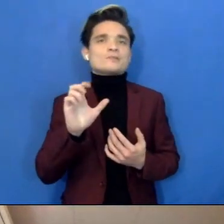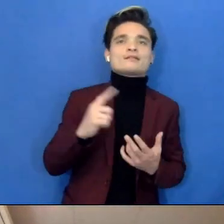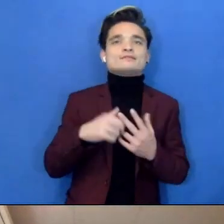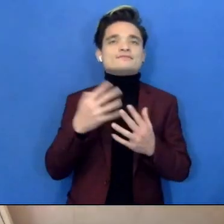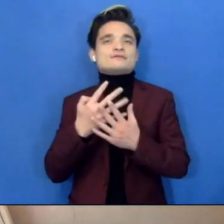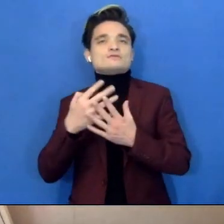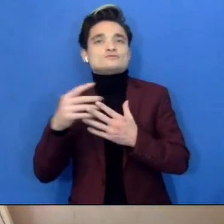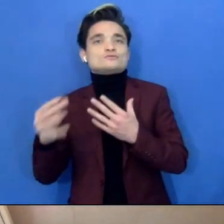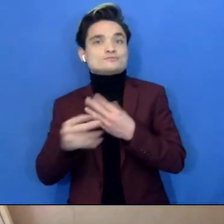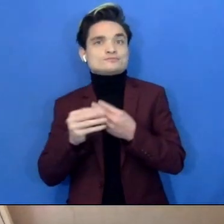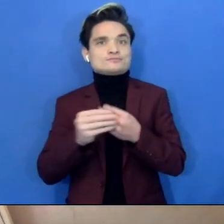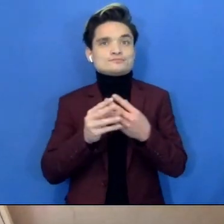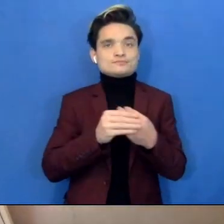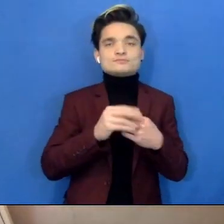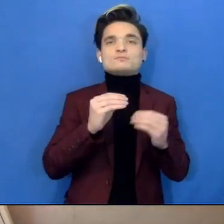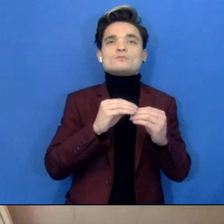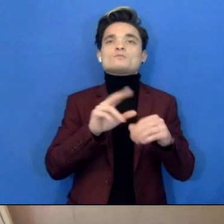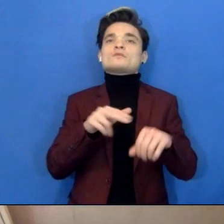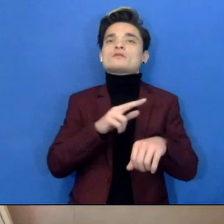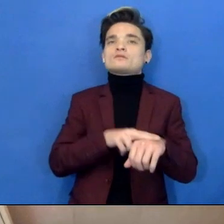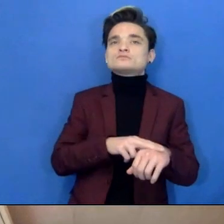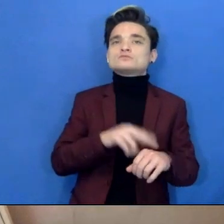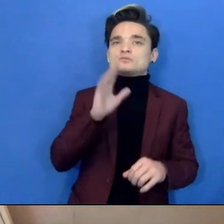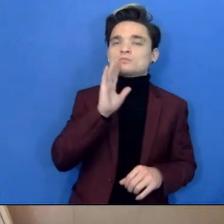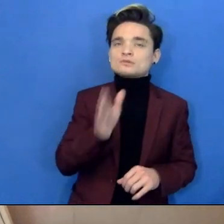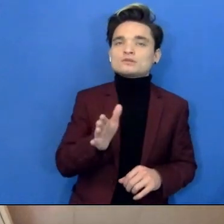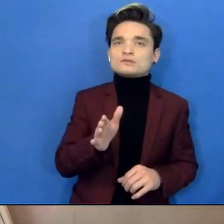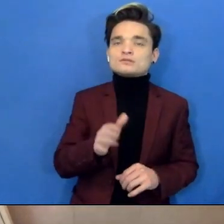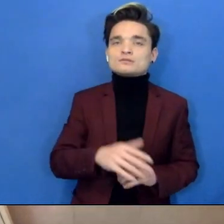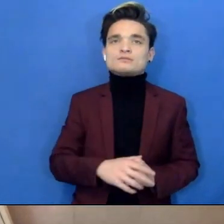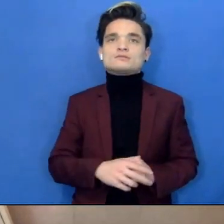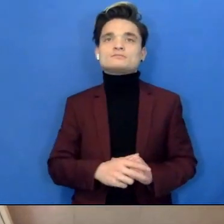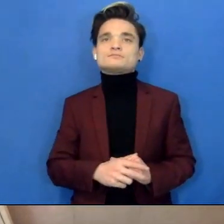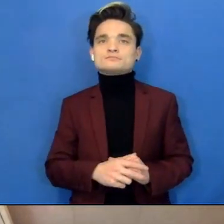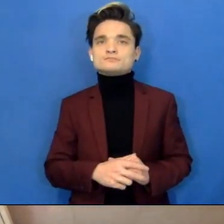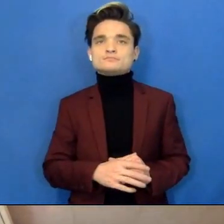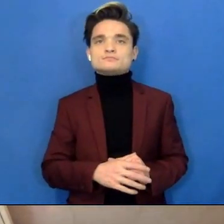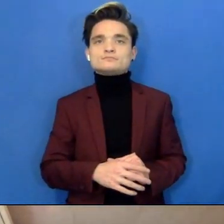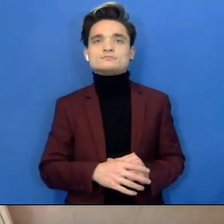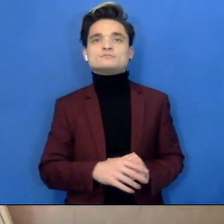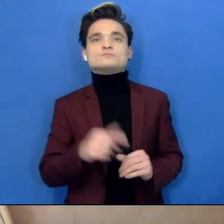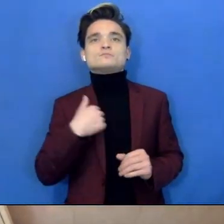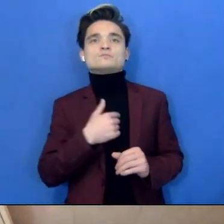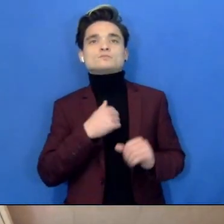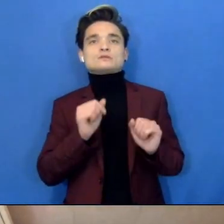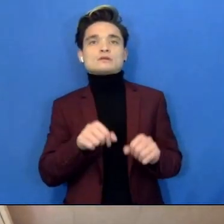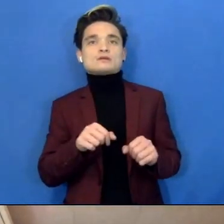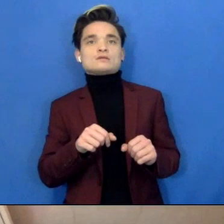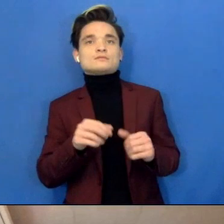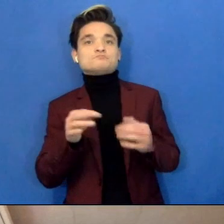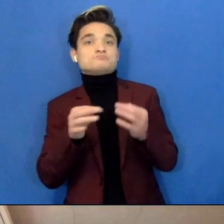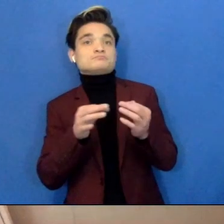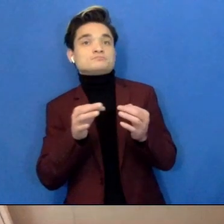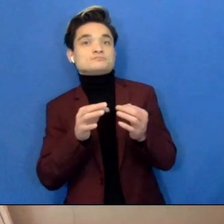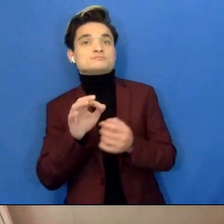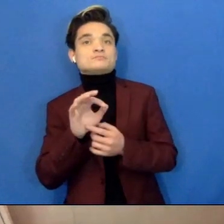filler language in relationship to the language that matters, let's just simplify that for a bit, is very much